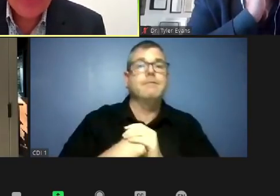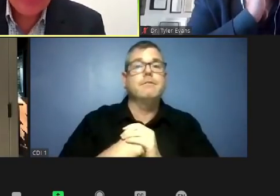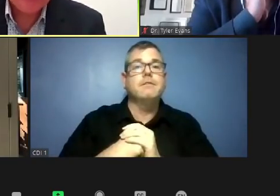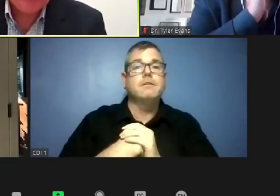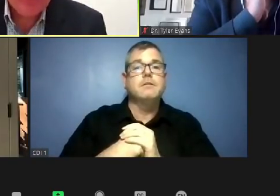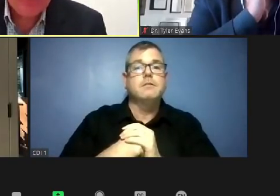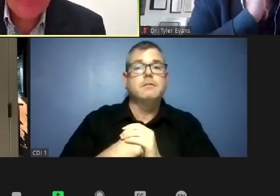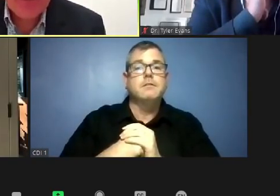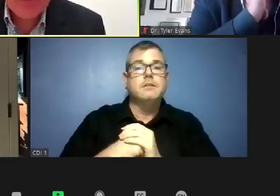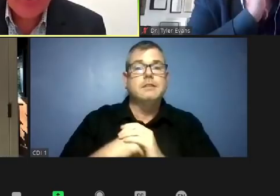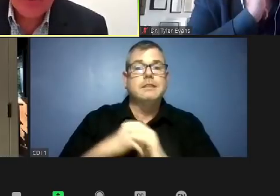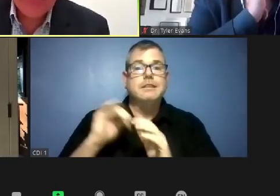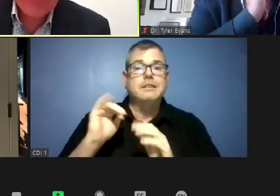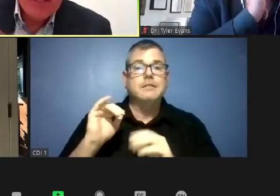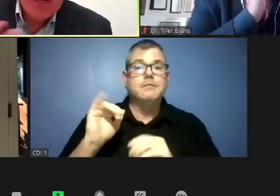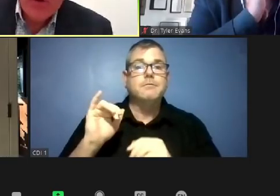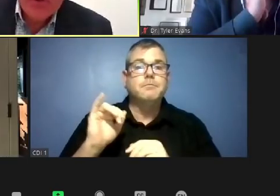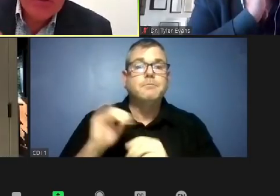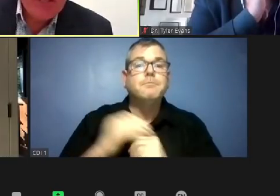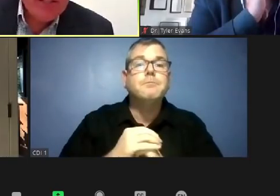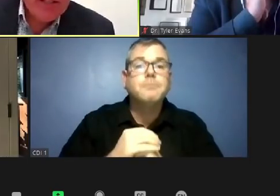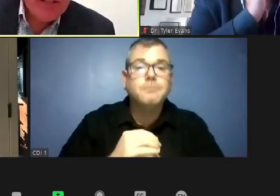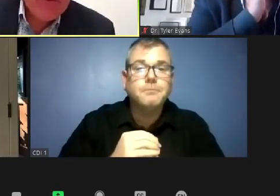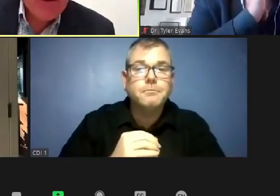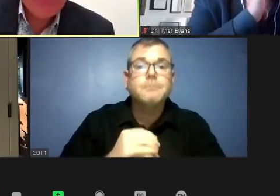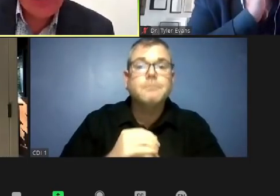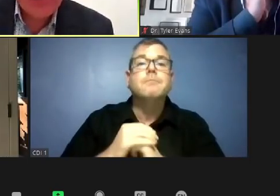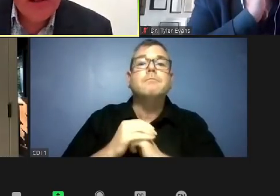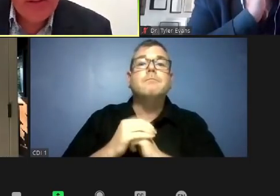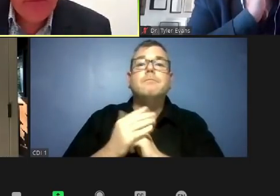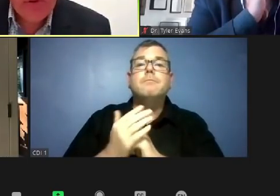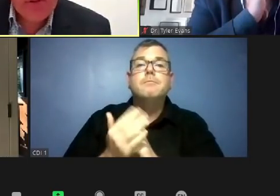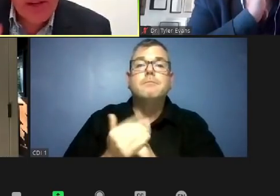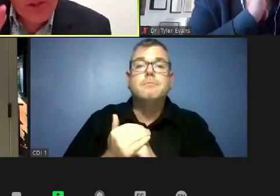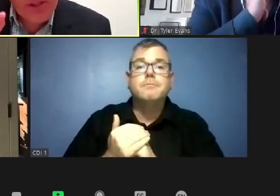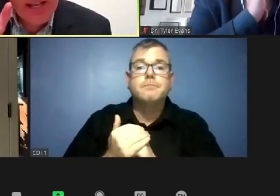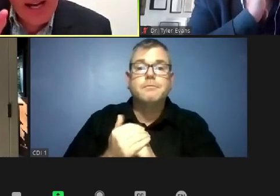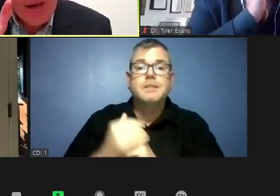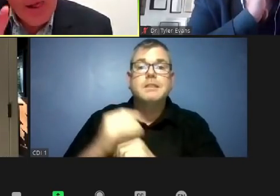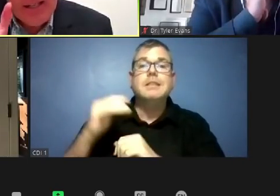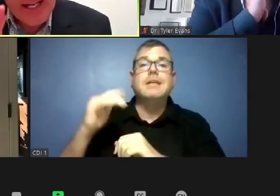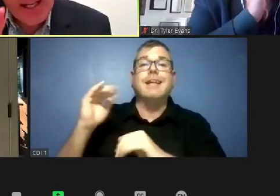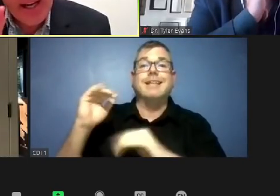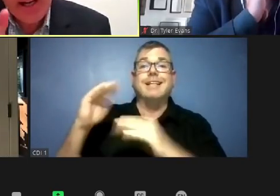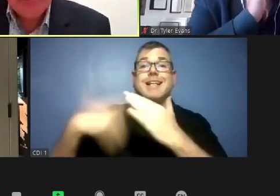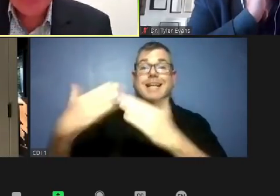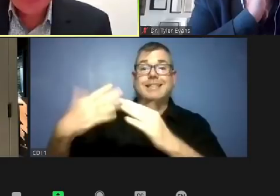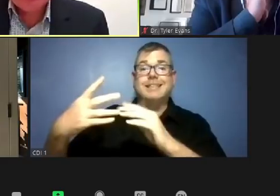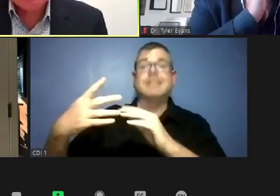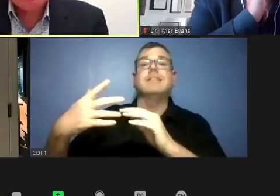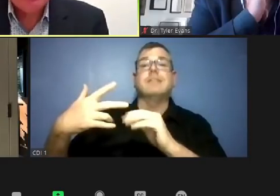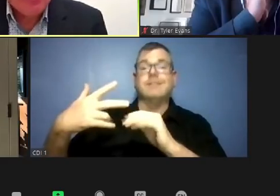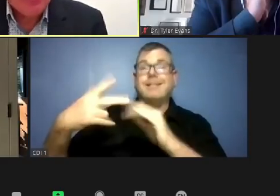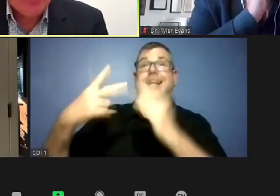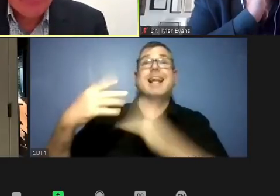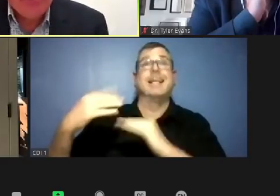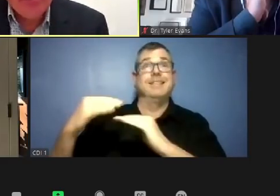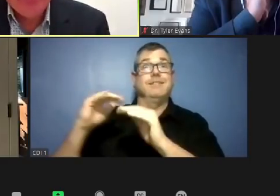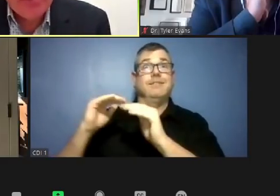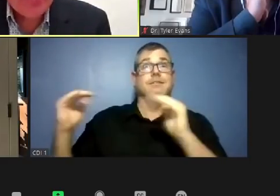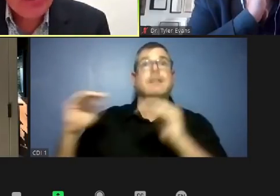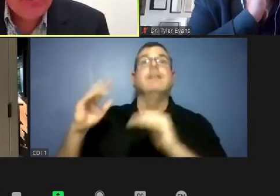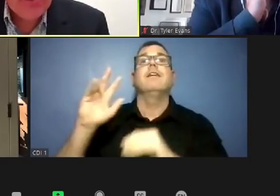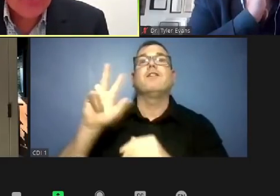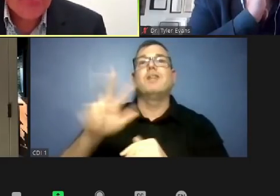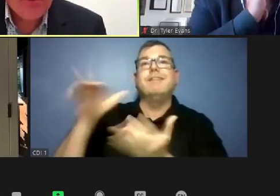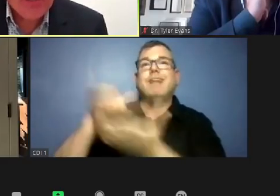about 33,000 residents who are between 65 and 74. So that decade is actually even a